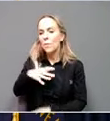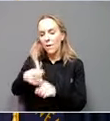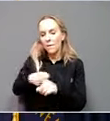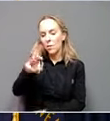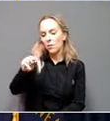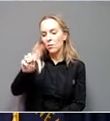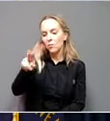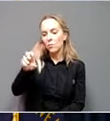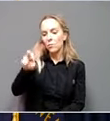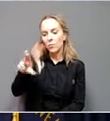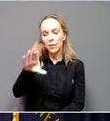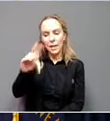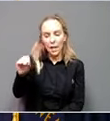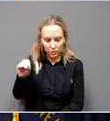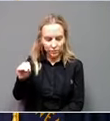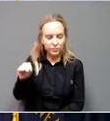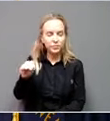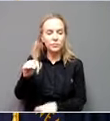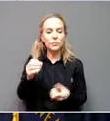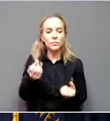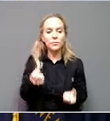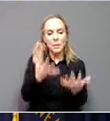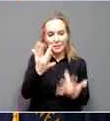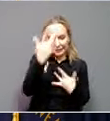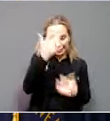County. Positivity rate as of today,